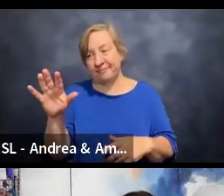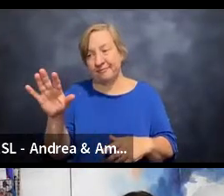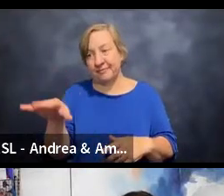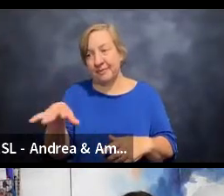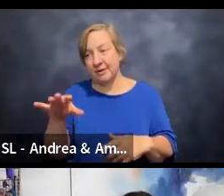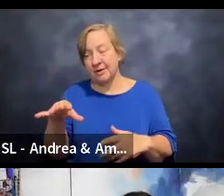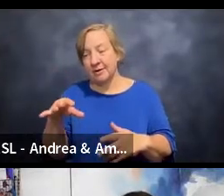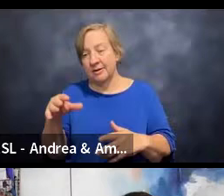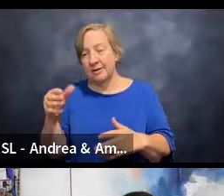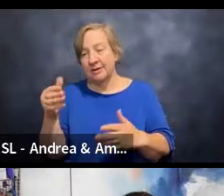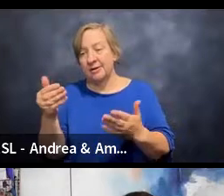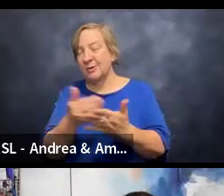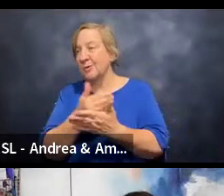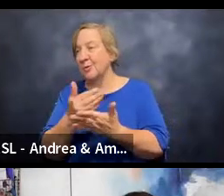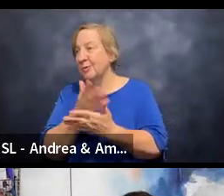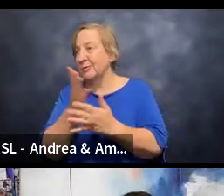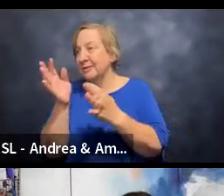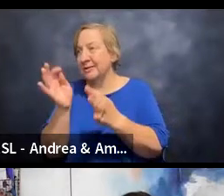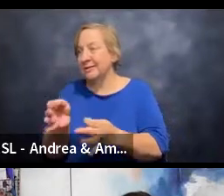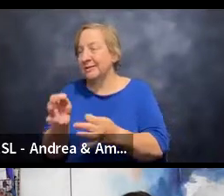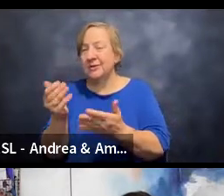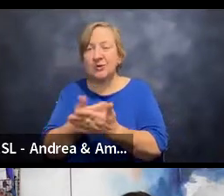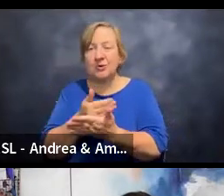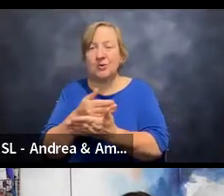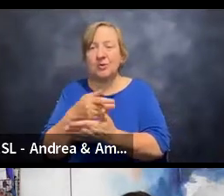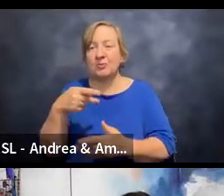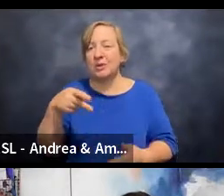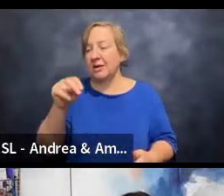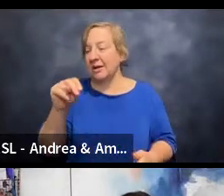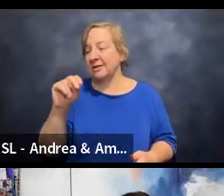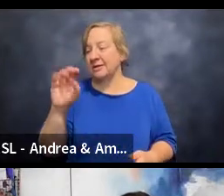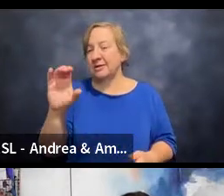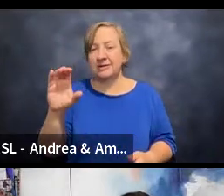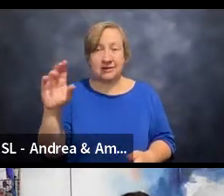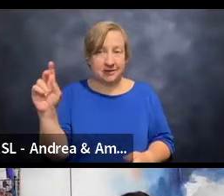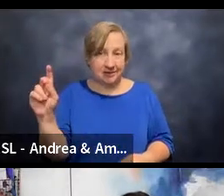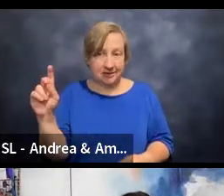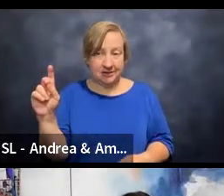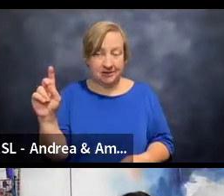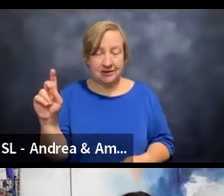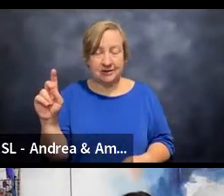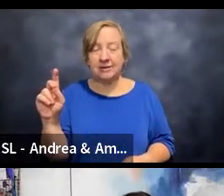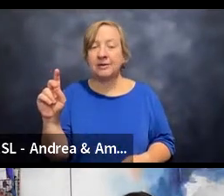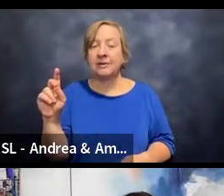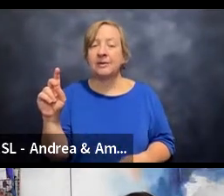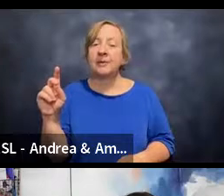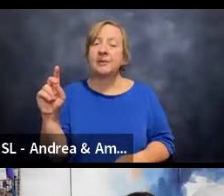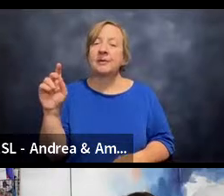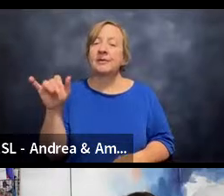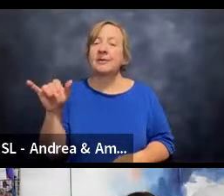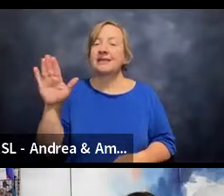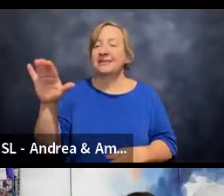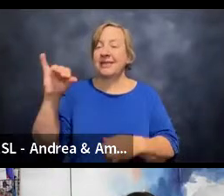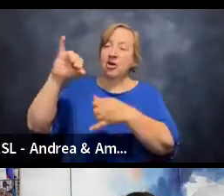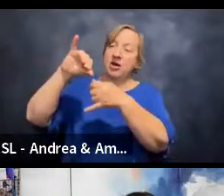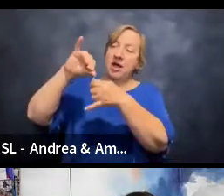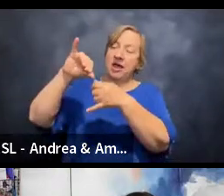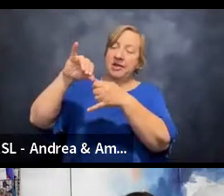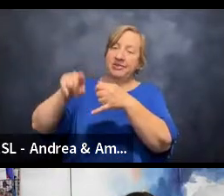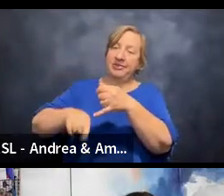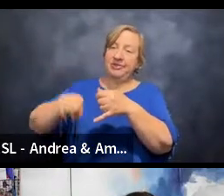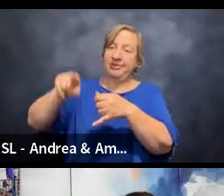finding of or PNCD, which is their height